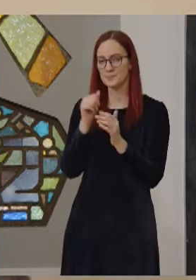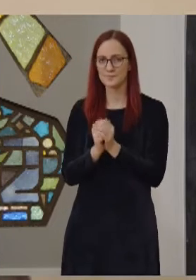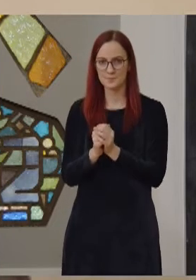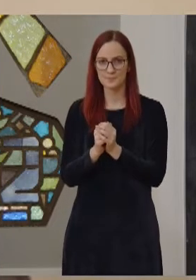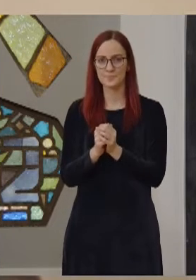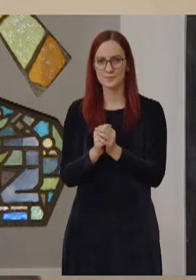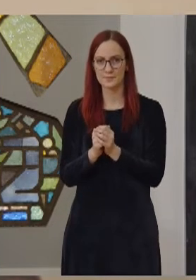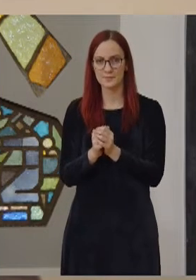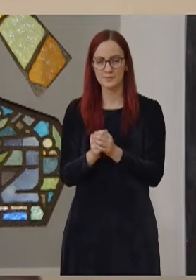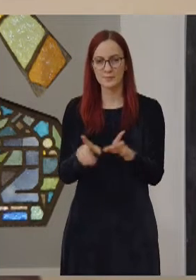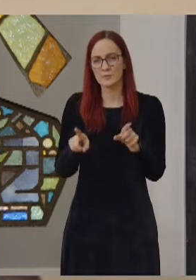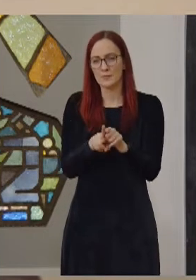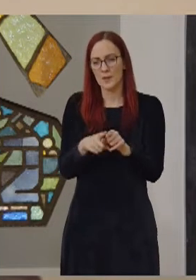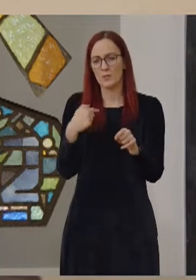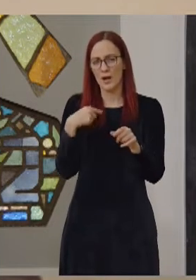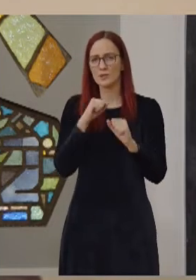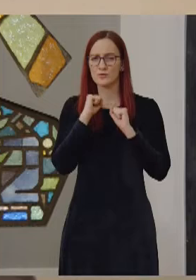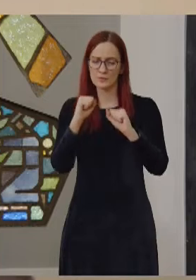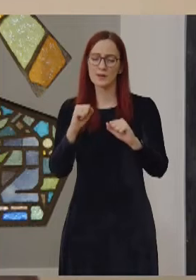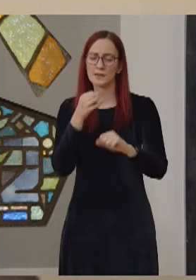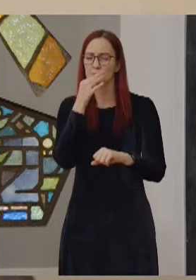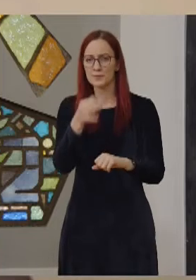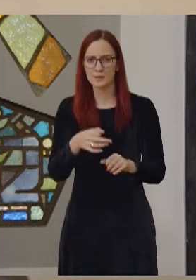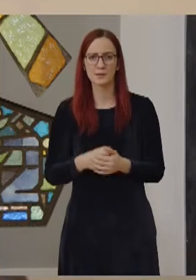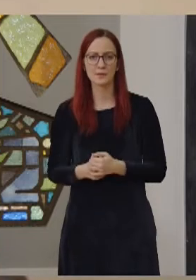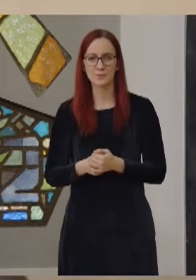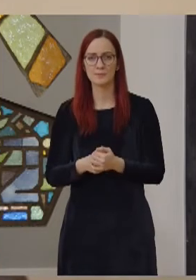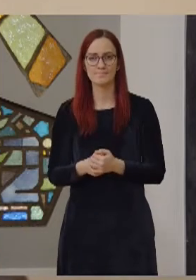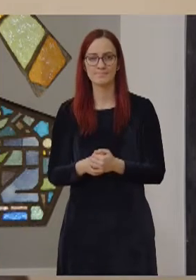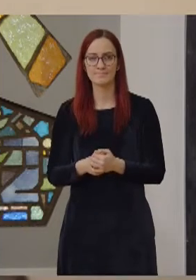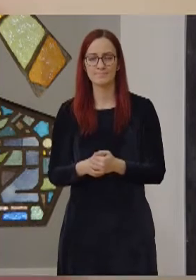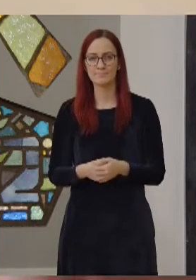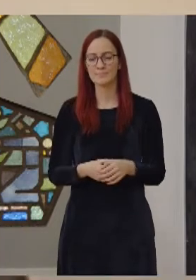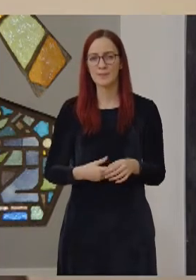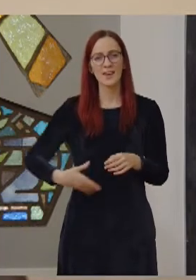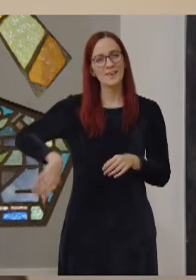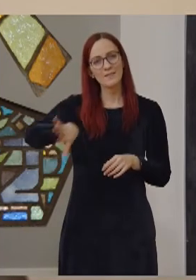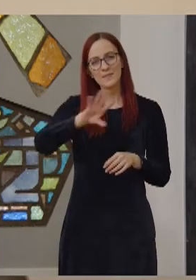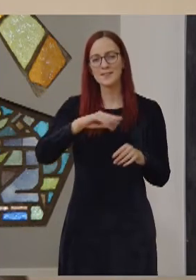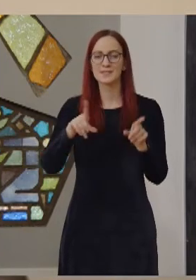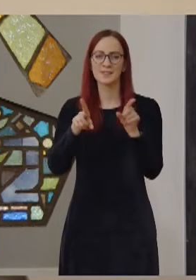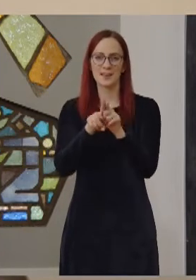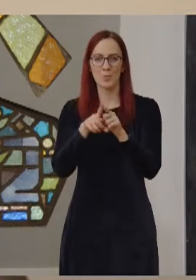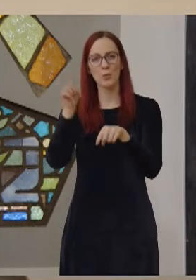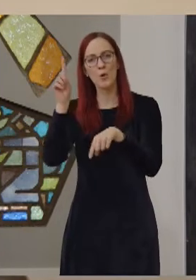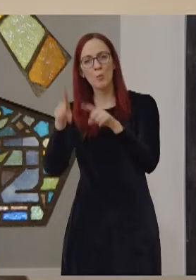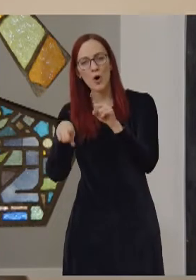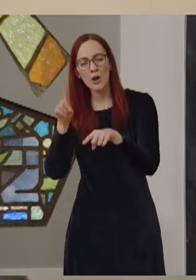it seems that we have turned our backs to the Western Europe and turned our turned towards